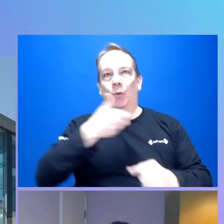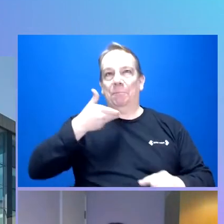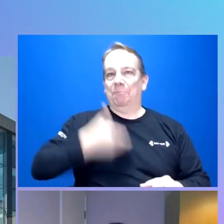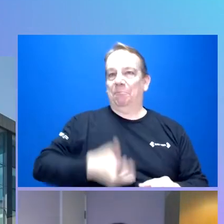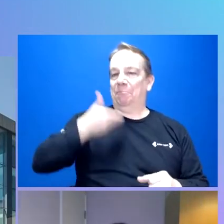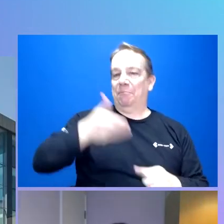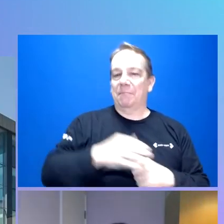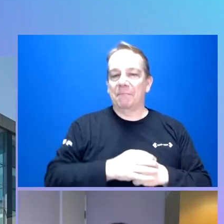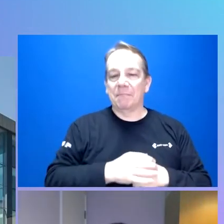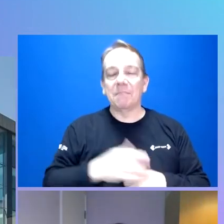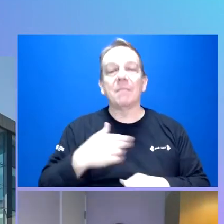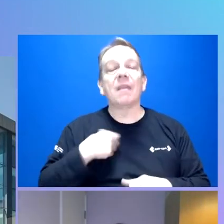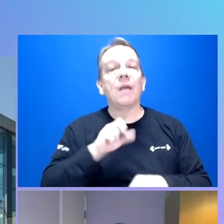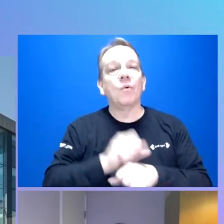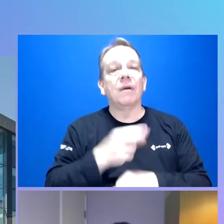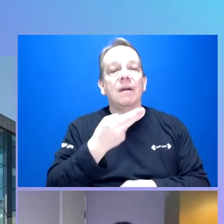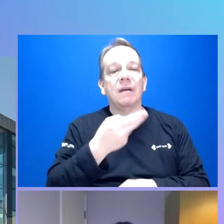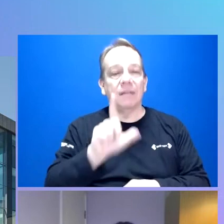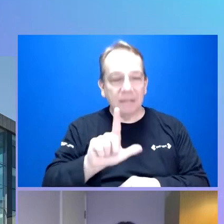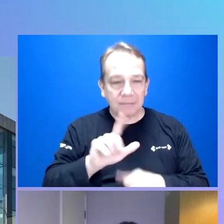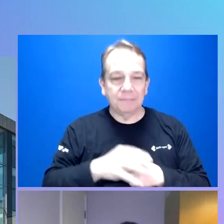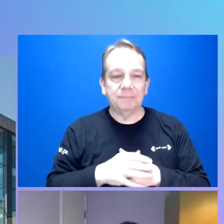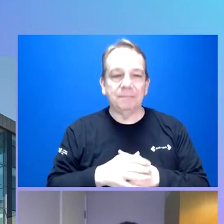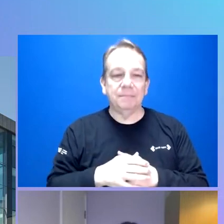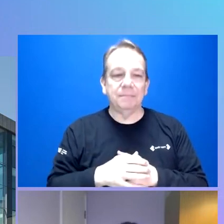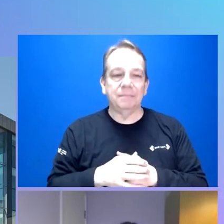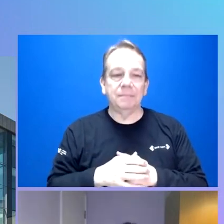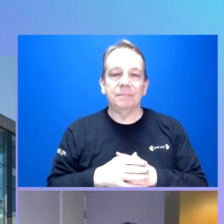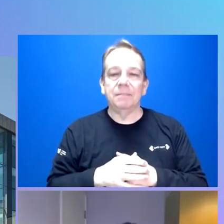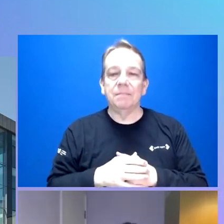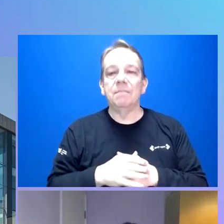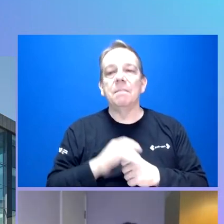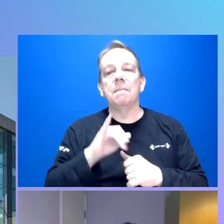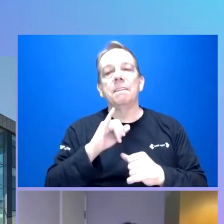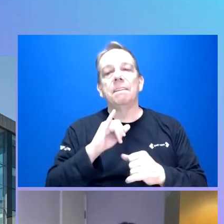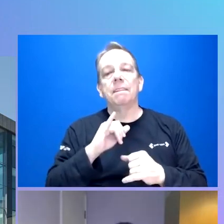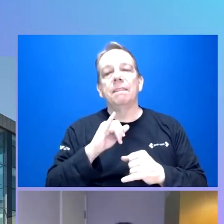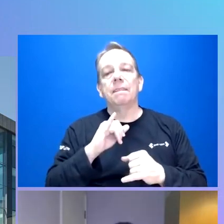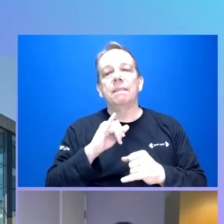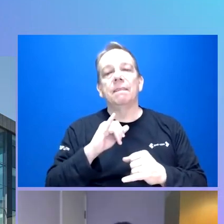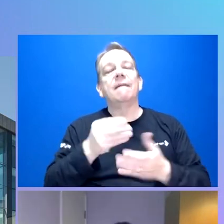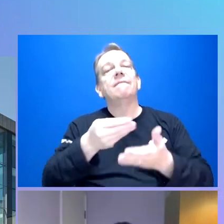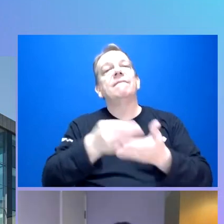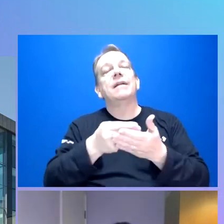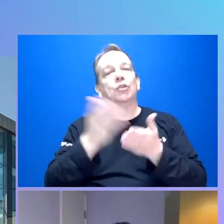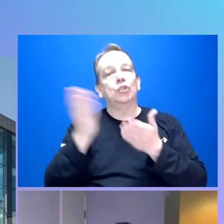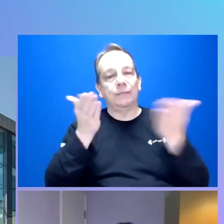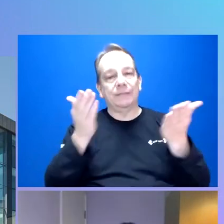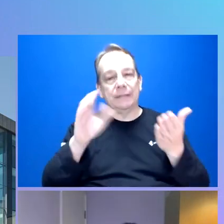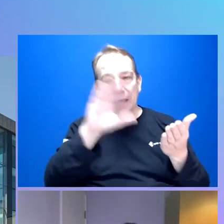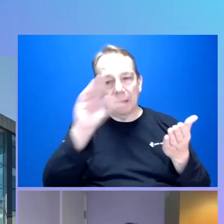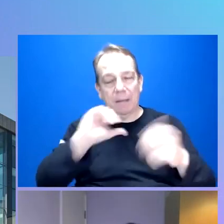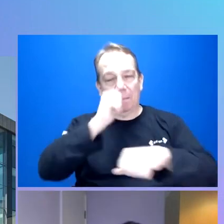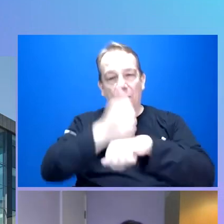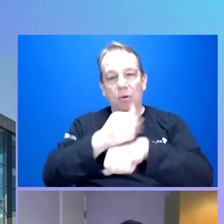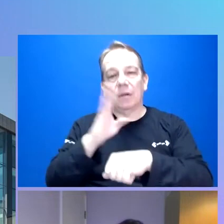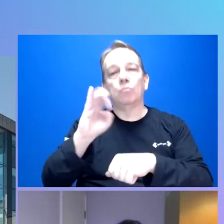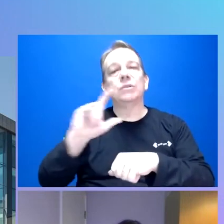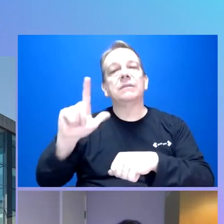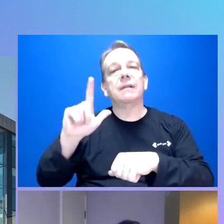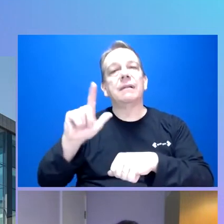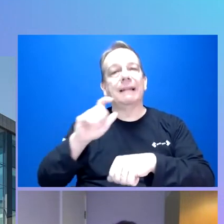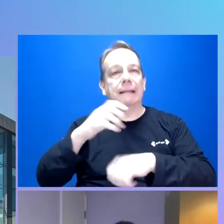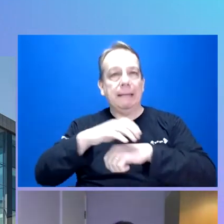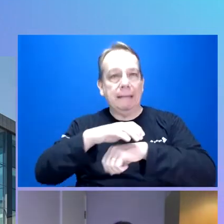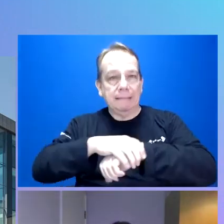I work at Hargreaves Lansdown, aka HL. That is a financial services company based in Bristol, England. We